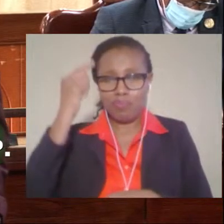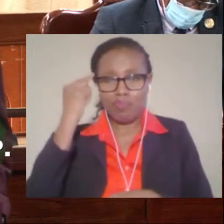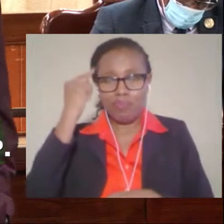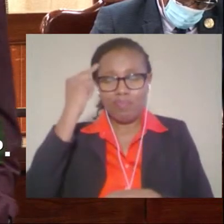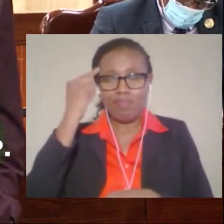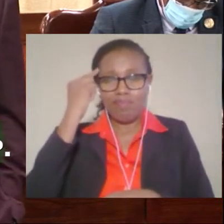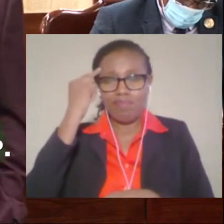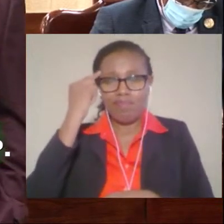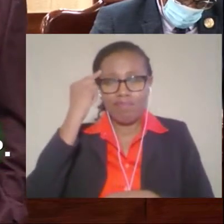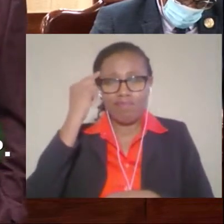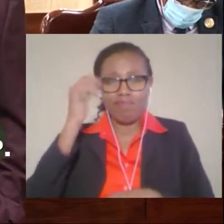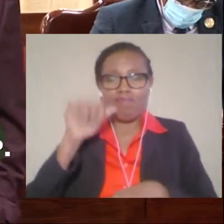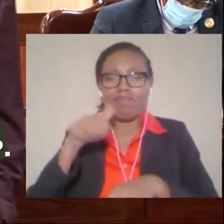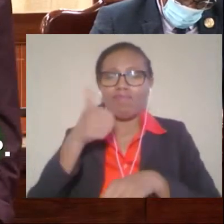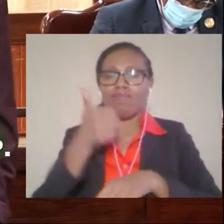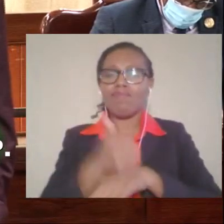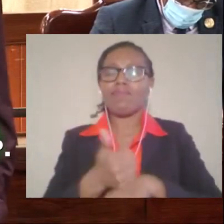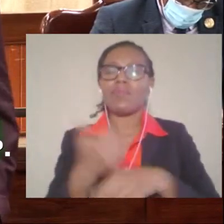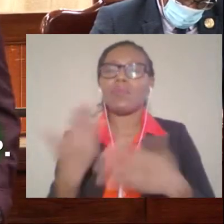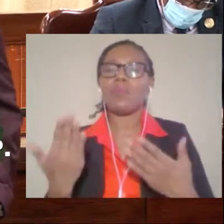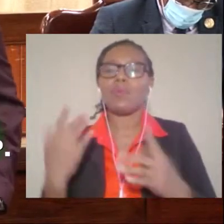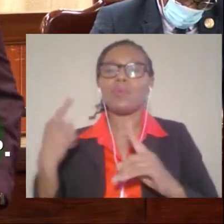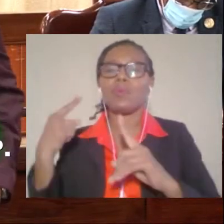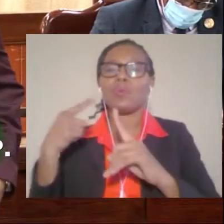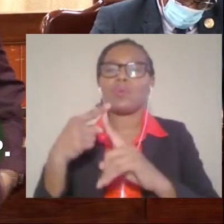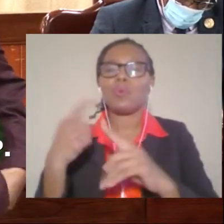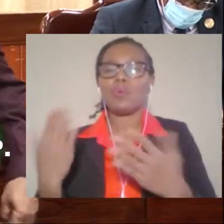promote entrepreneurship.